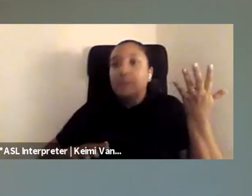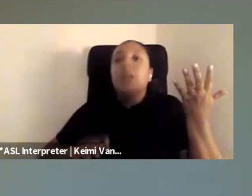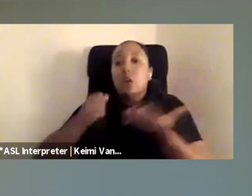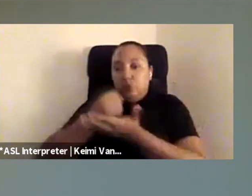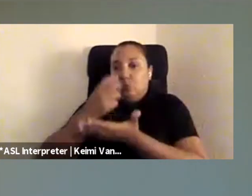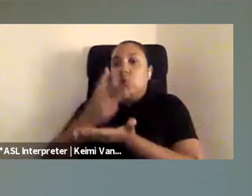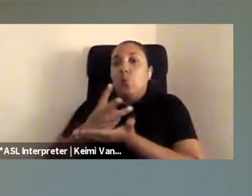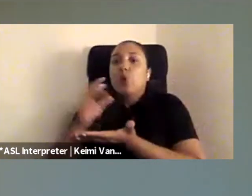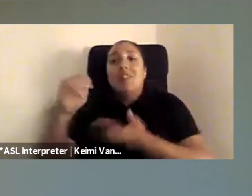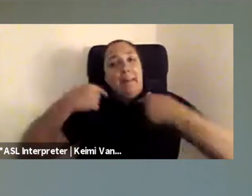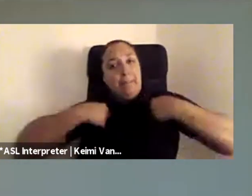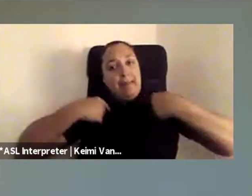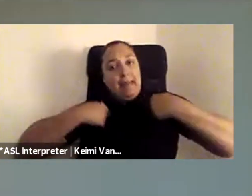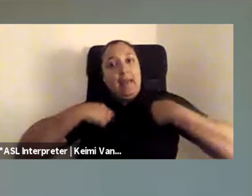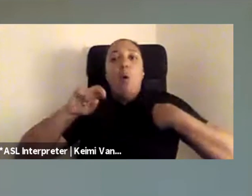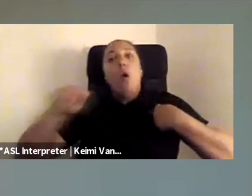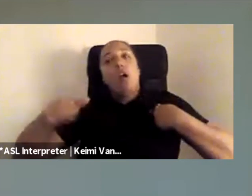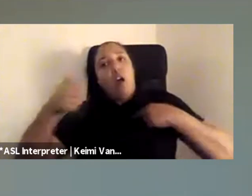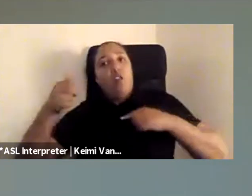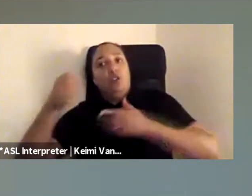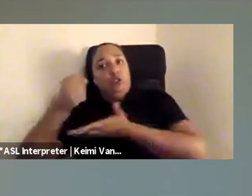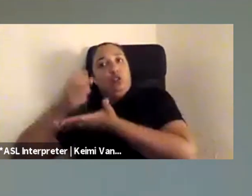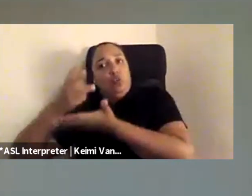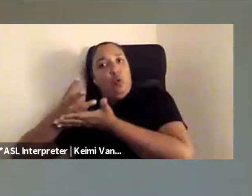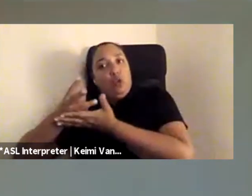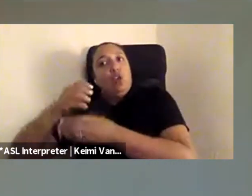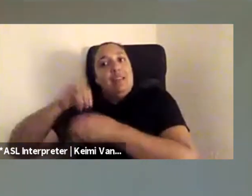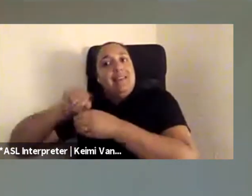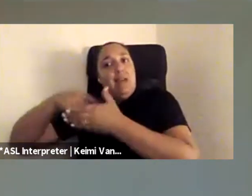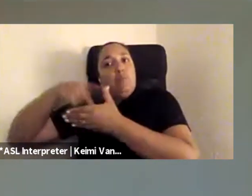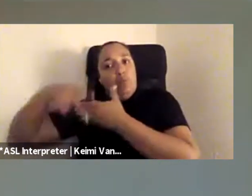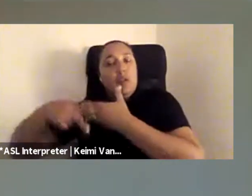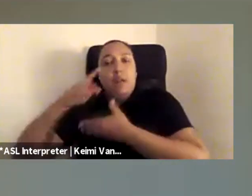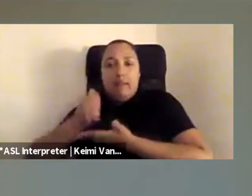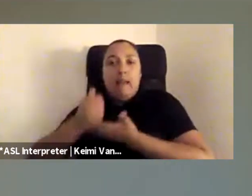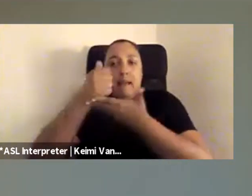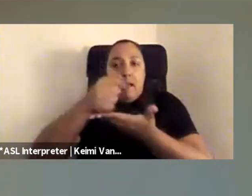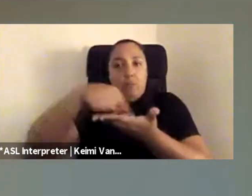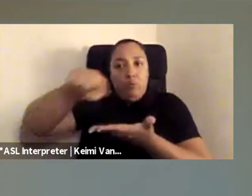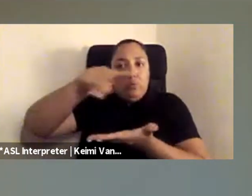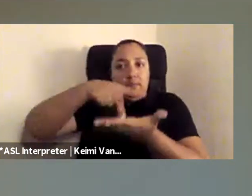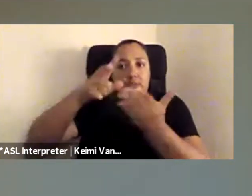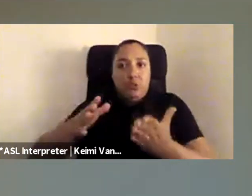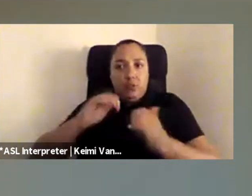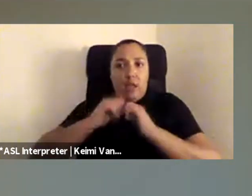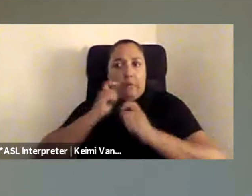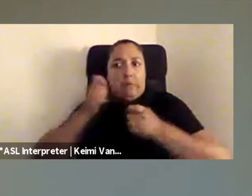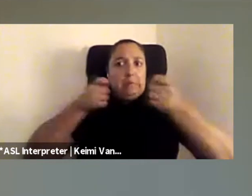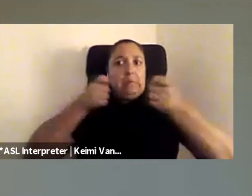like myself or anybody in the other social services programs can help dancers navigate, because those are really